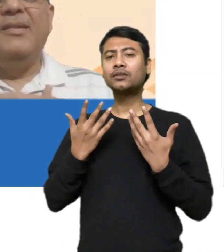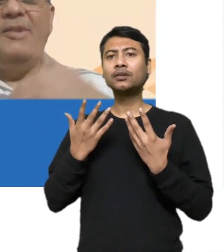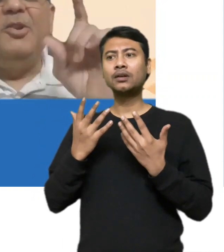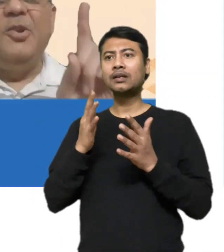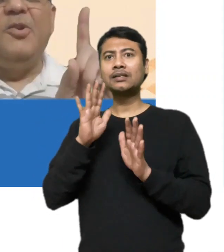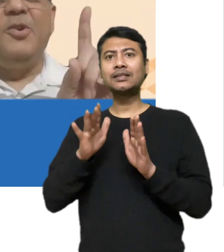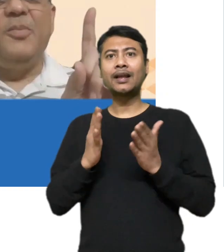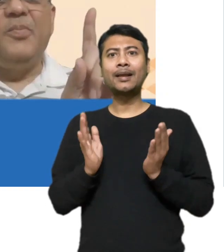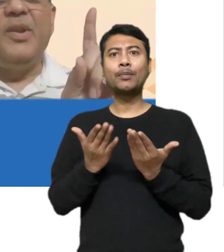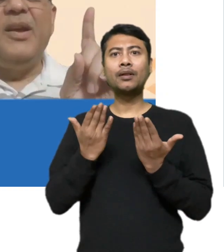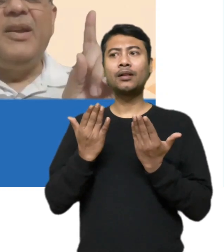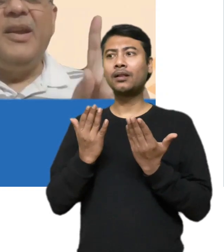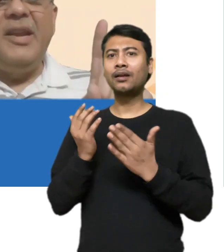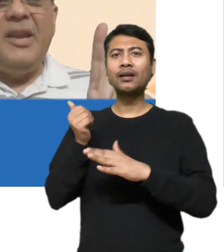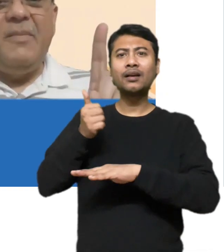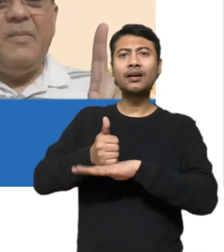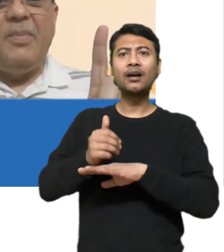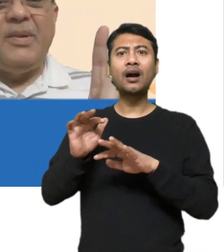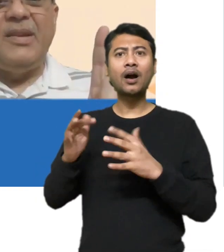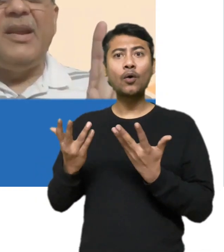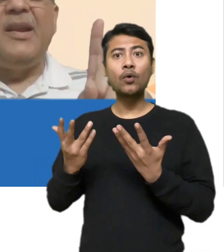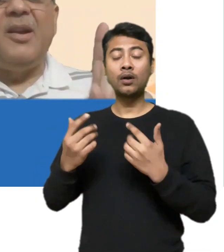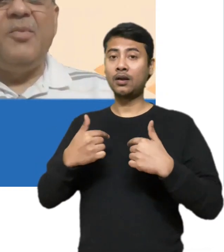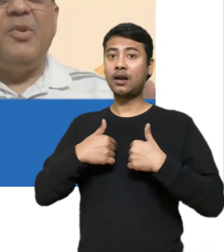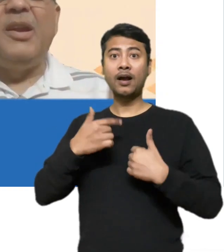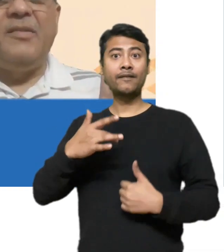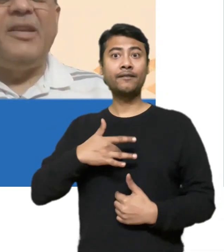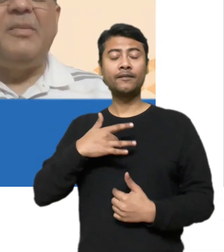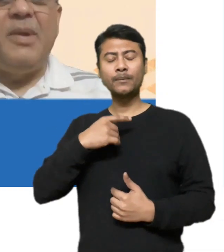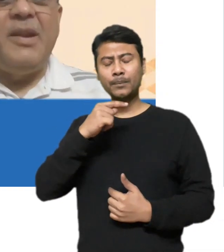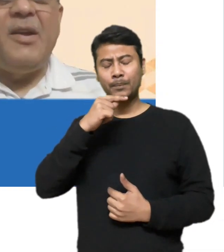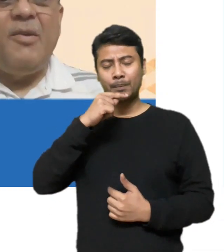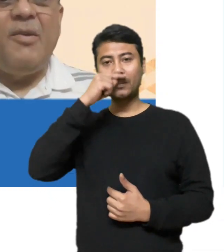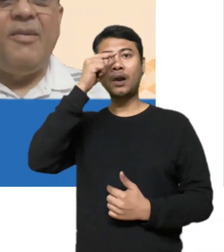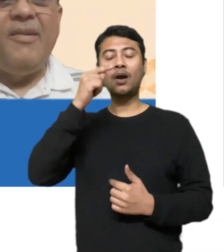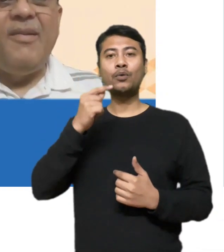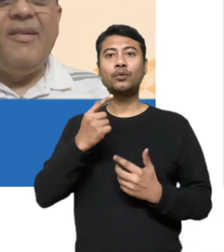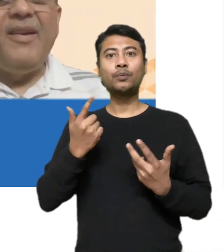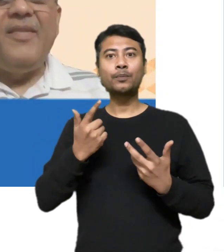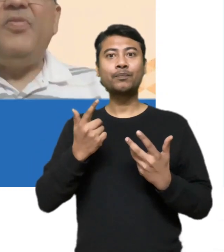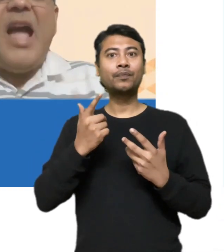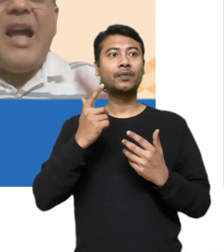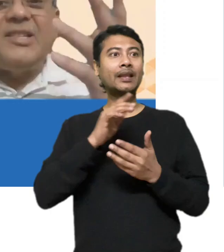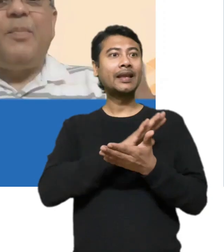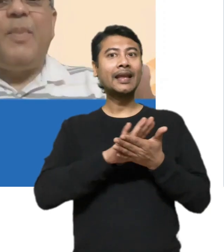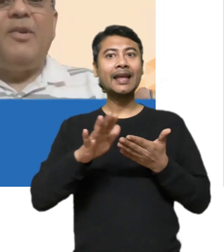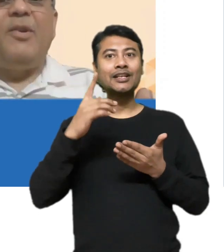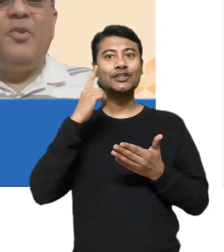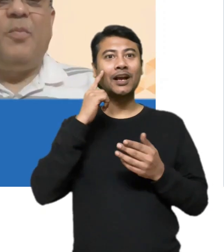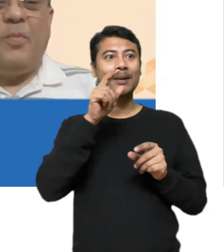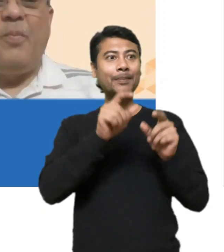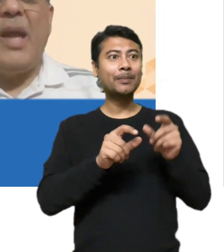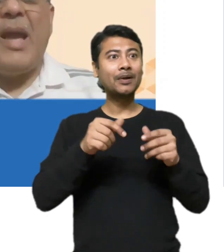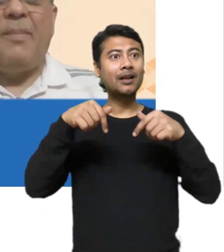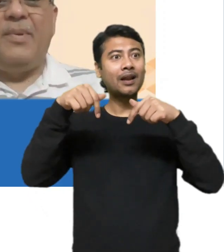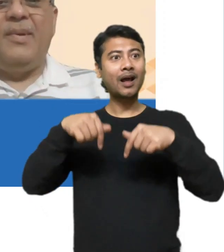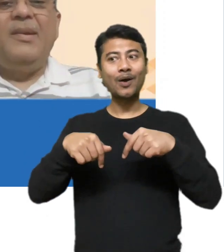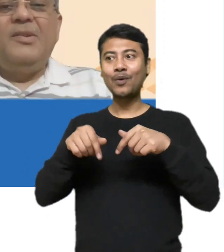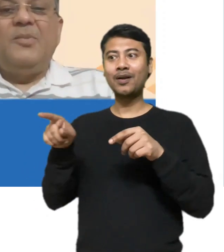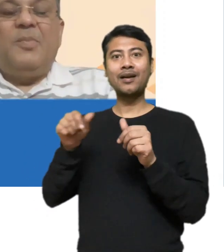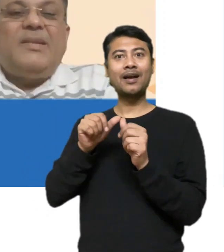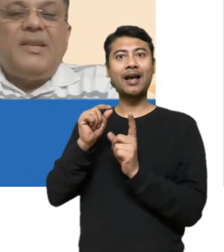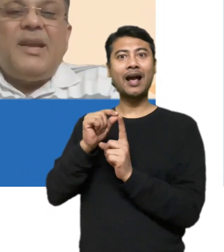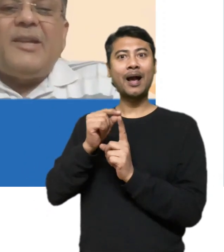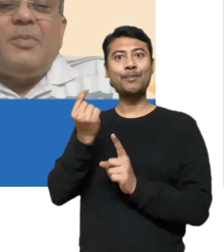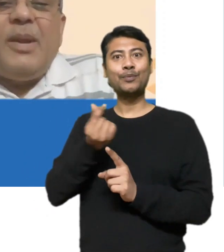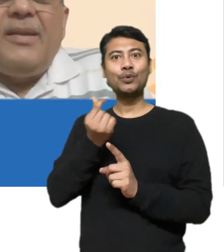everybody that do you Yeah. know hearing impaired person can communicate with anybody now? Yeah. That's the power of your app.